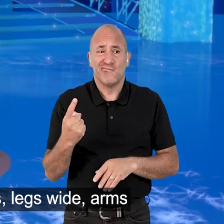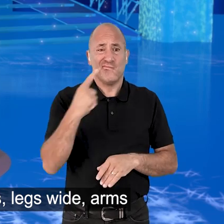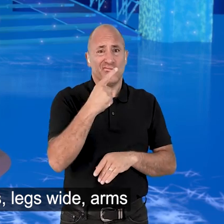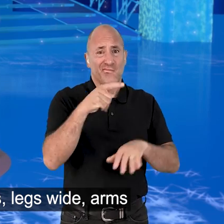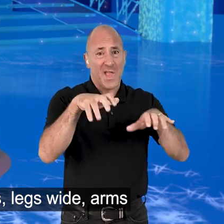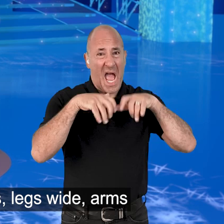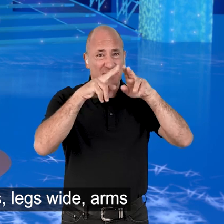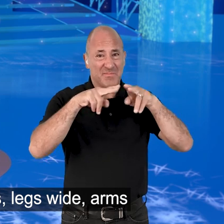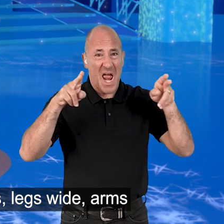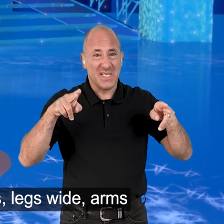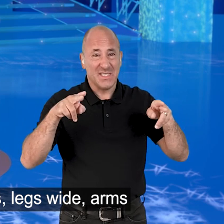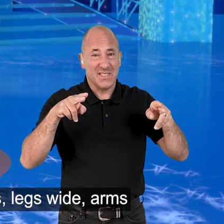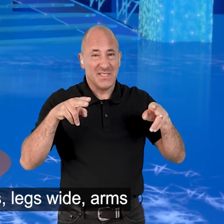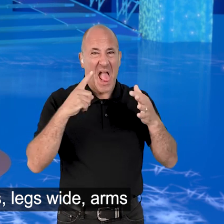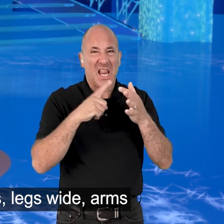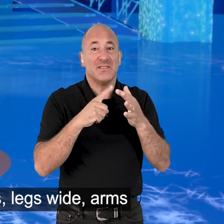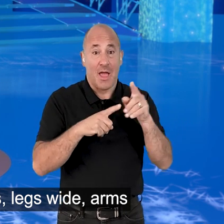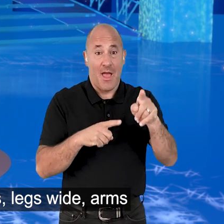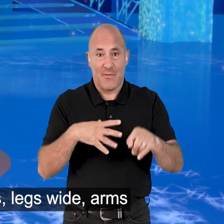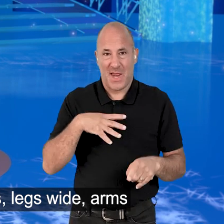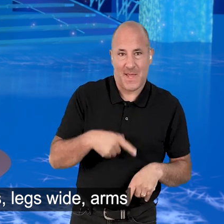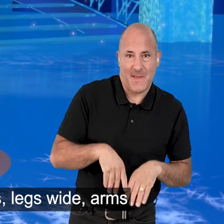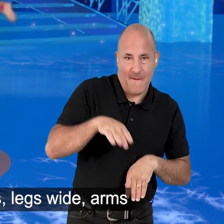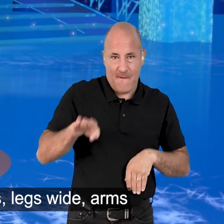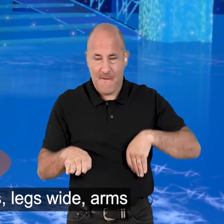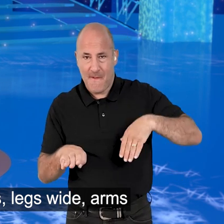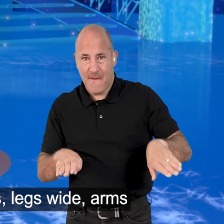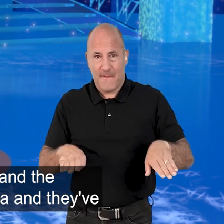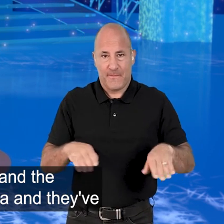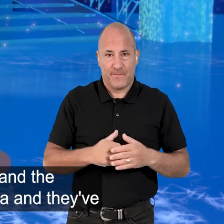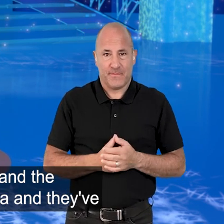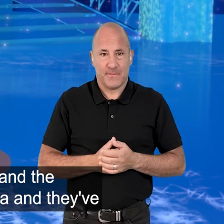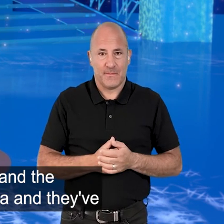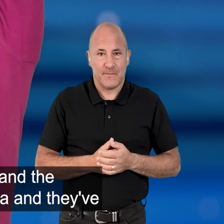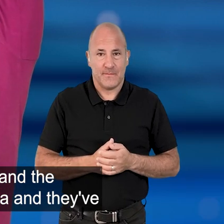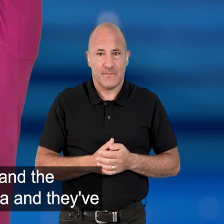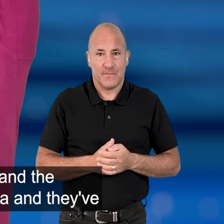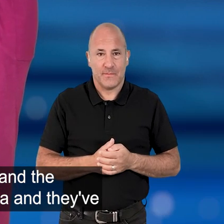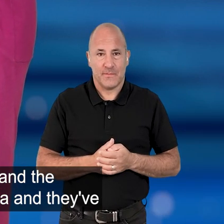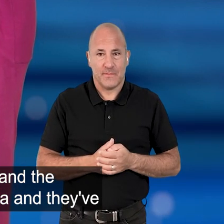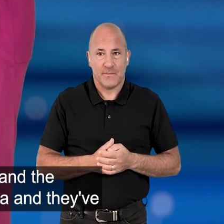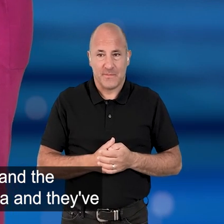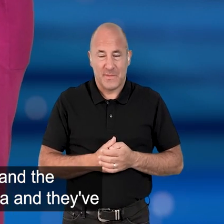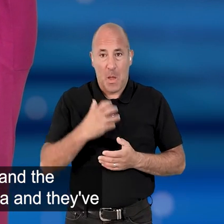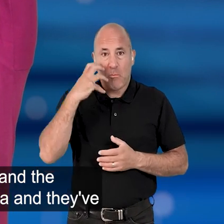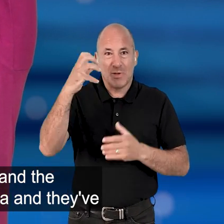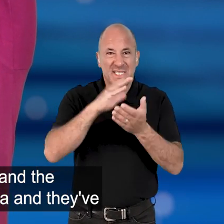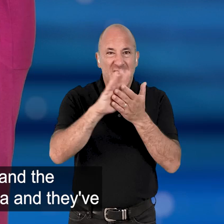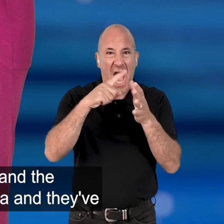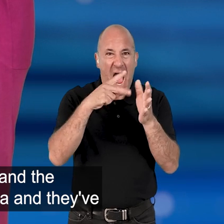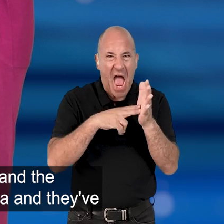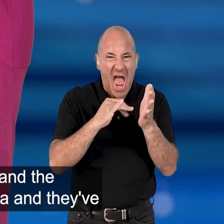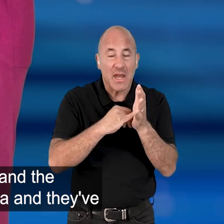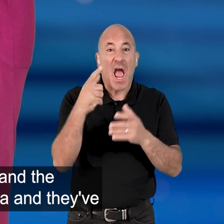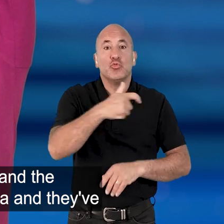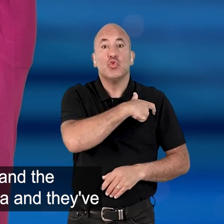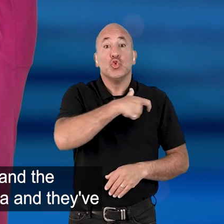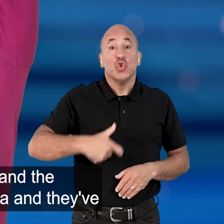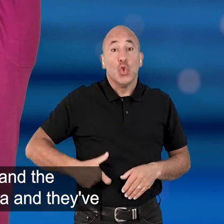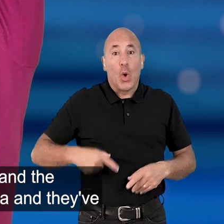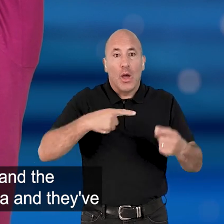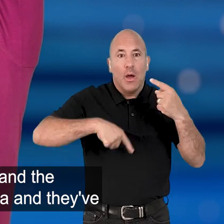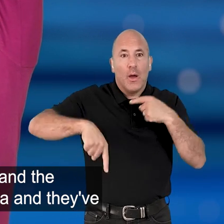Meanwhile, at the Ice Palace, where Elsa is, legs wide, arms above your head, Prince Hans and the Duke's men are on